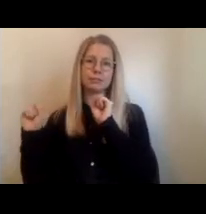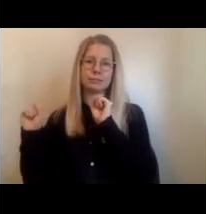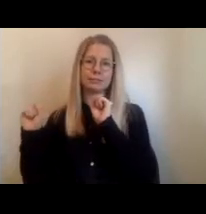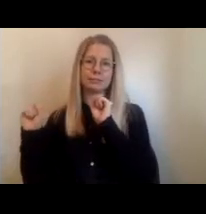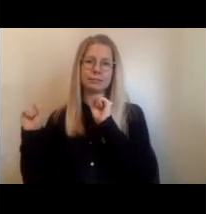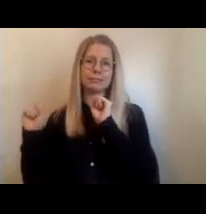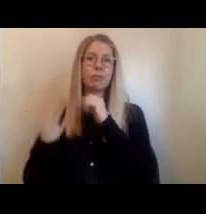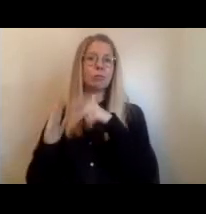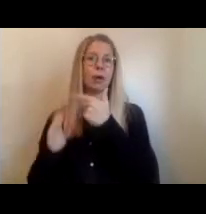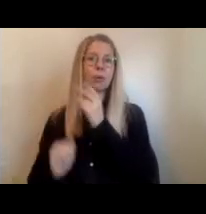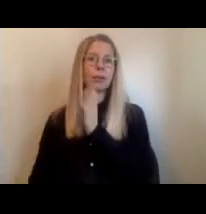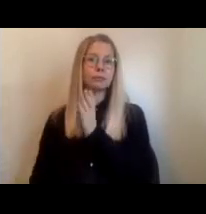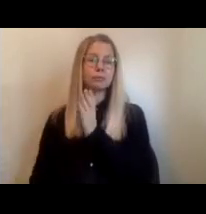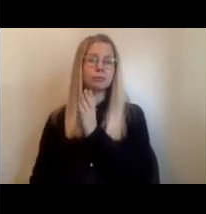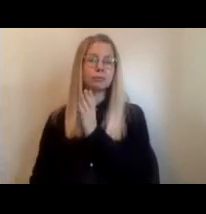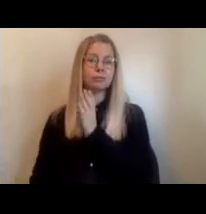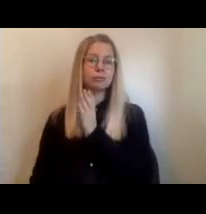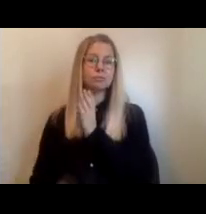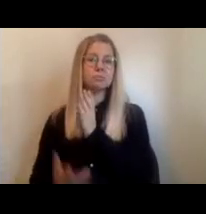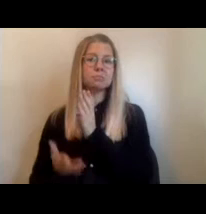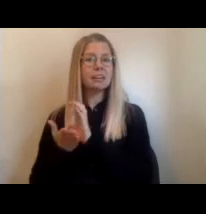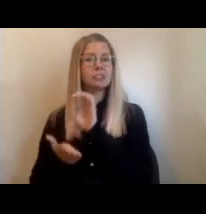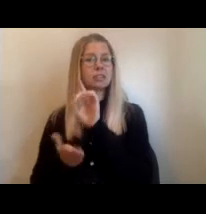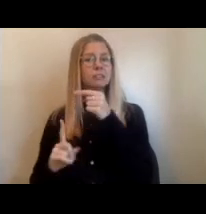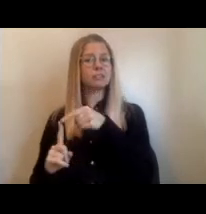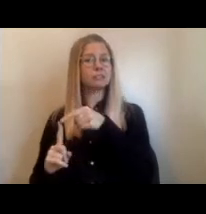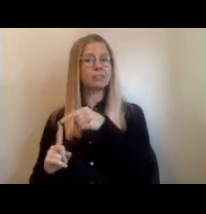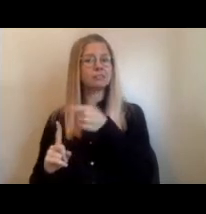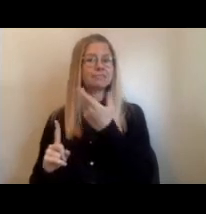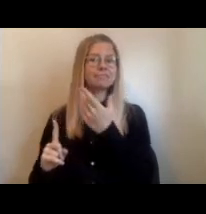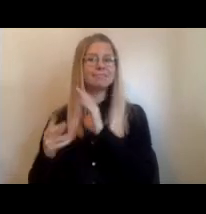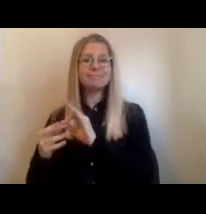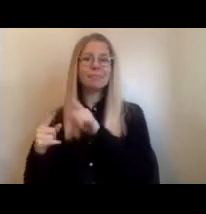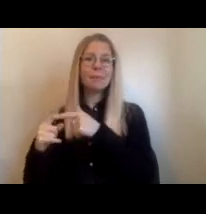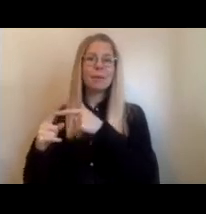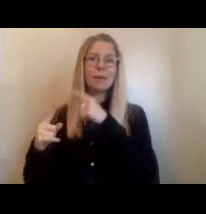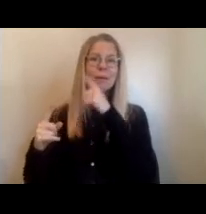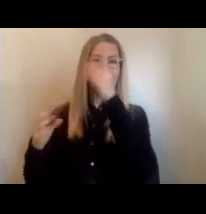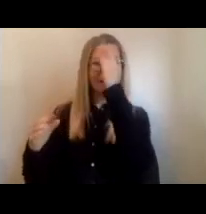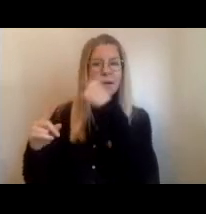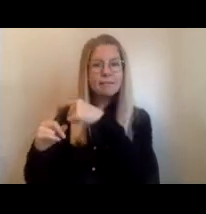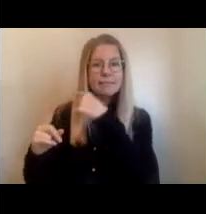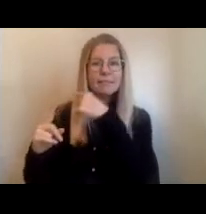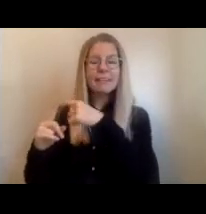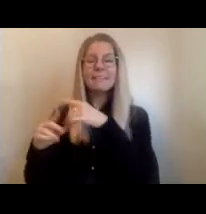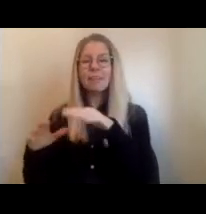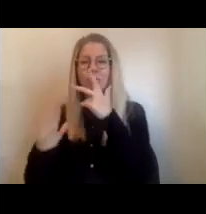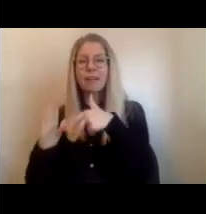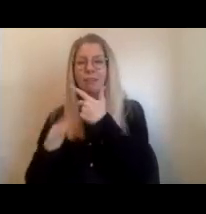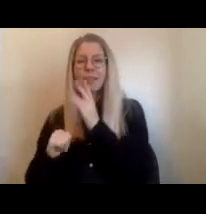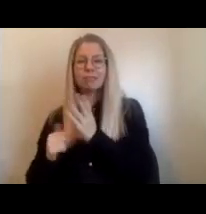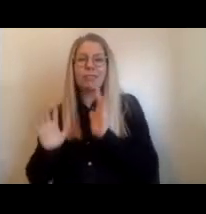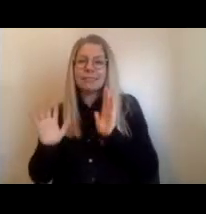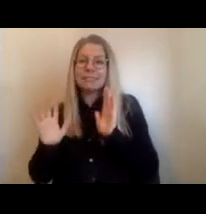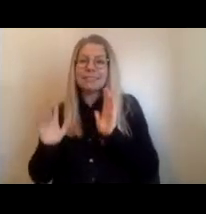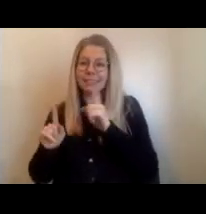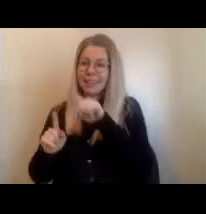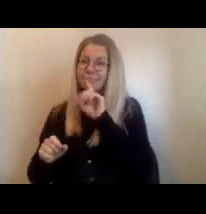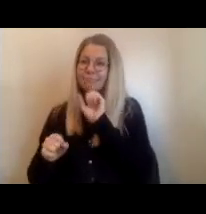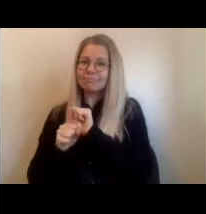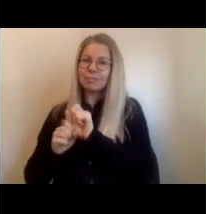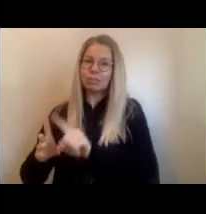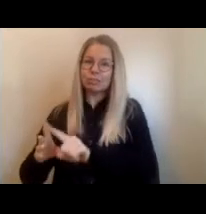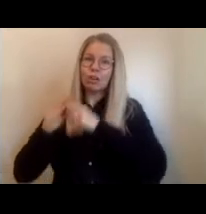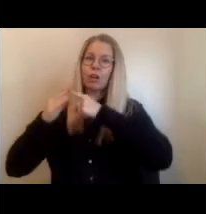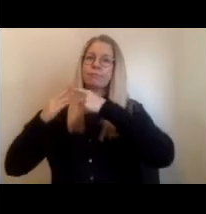hours. 3 hours of education on thinking more positively about aging. That's incredible. It really is mind over